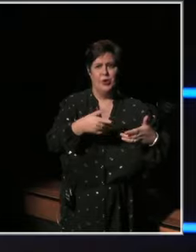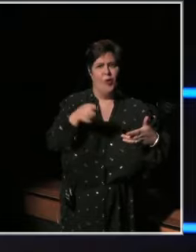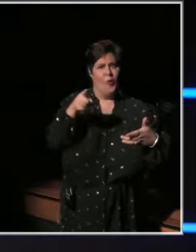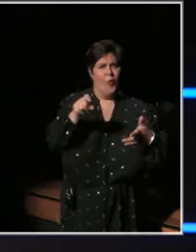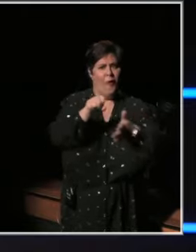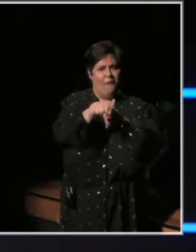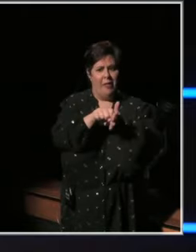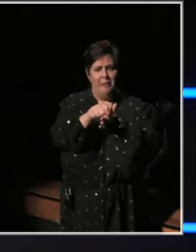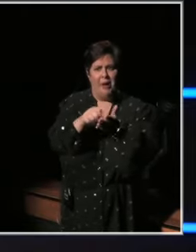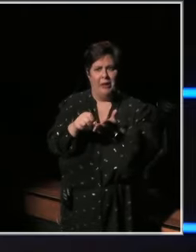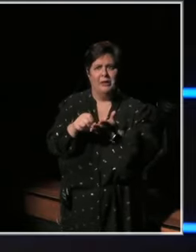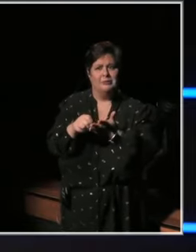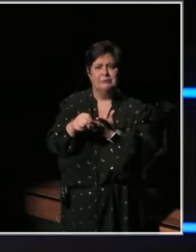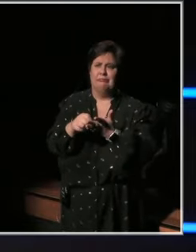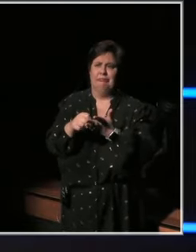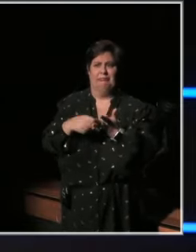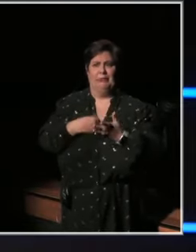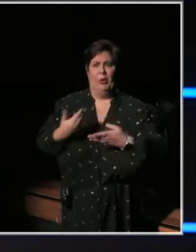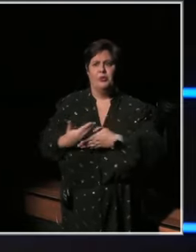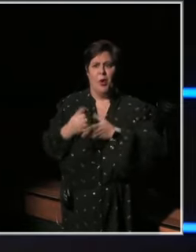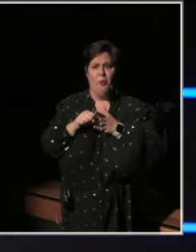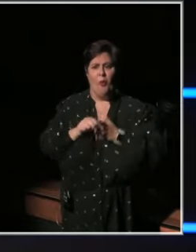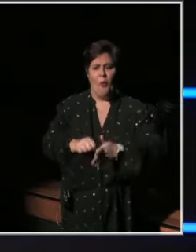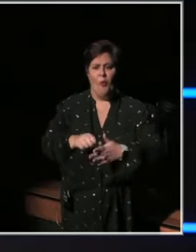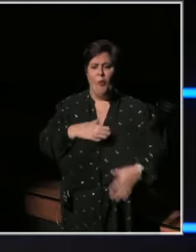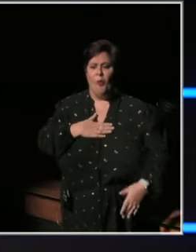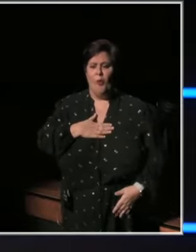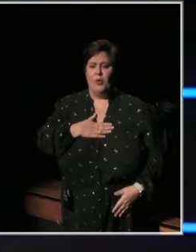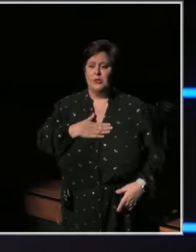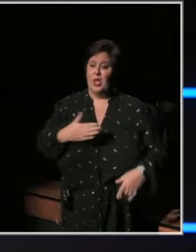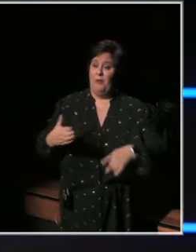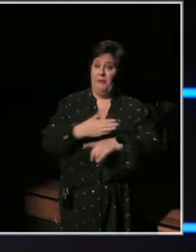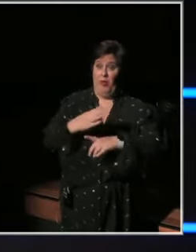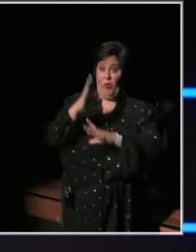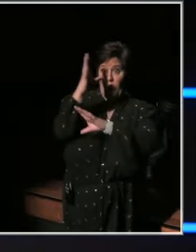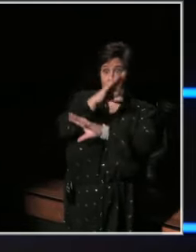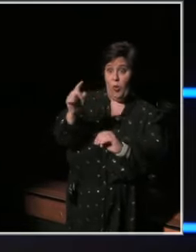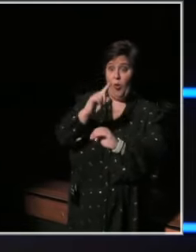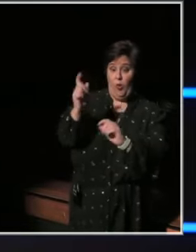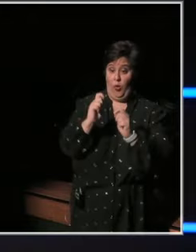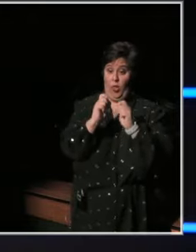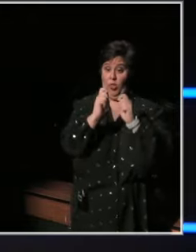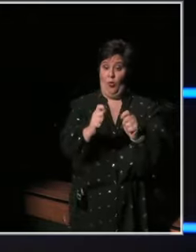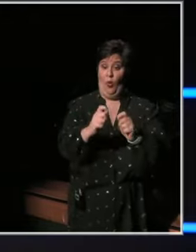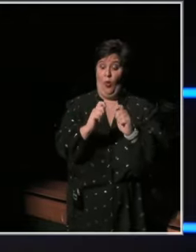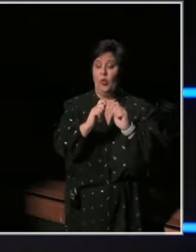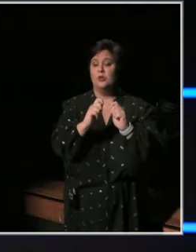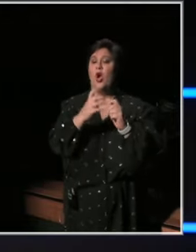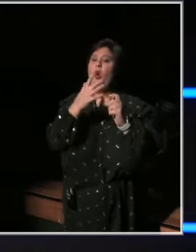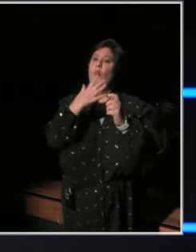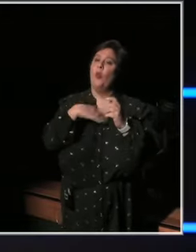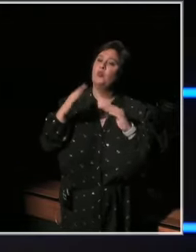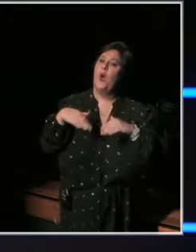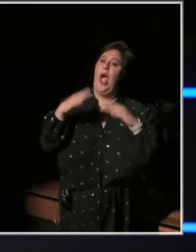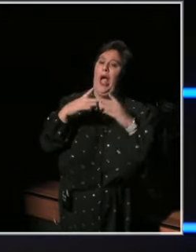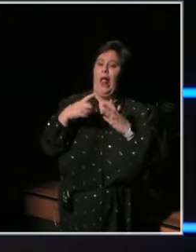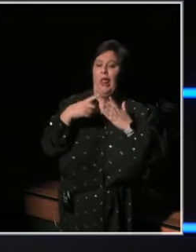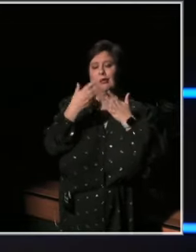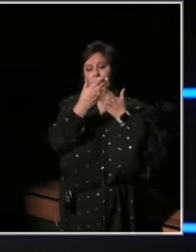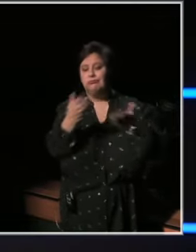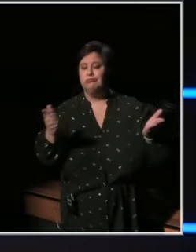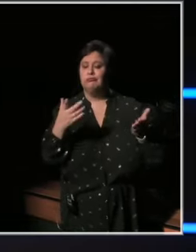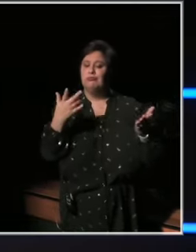made our job incredibly tough. So much so that before I tell you who the award goes to, we'd like to highly commend